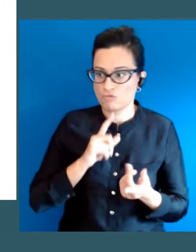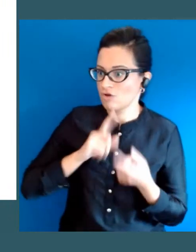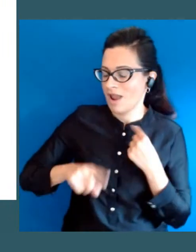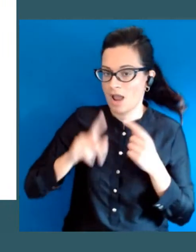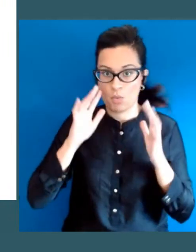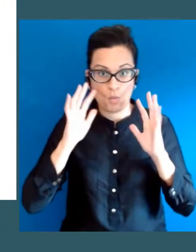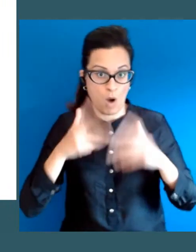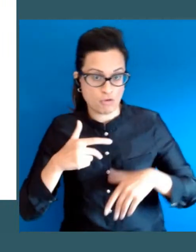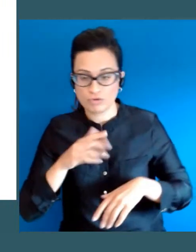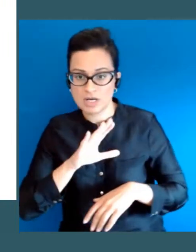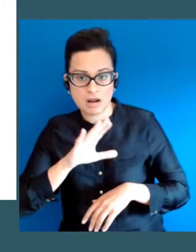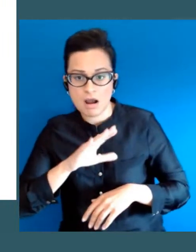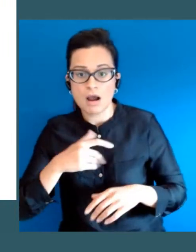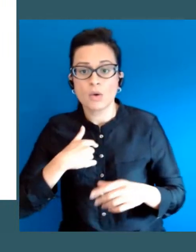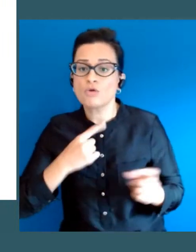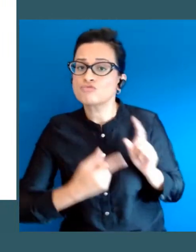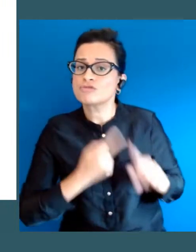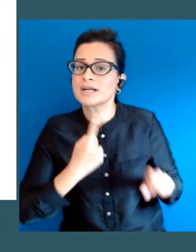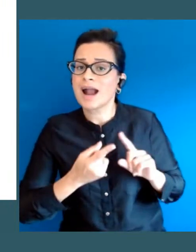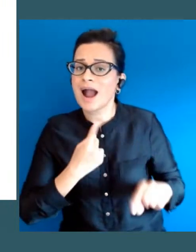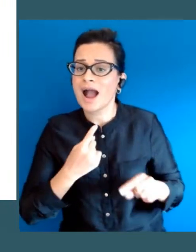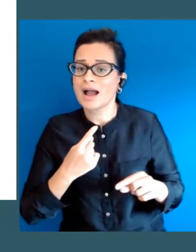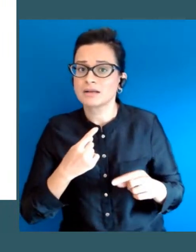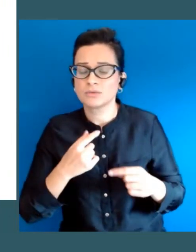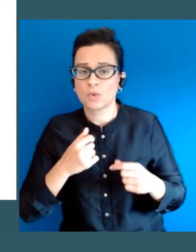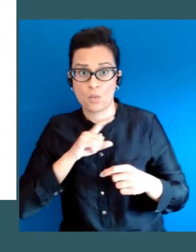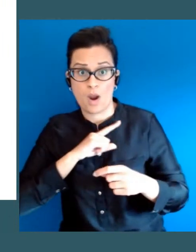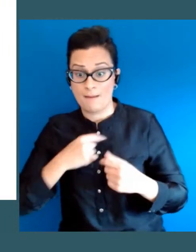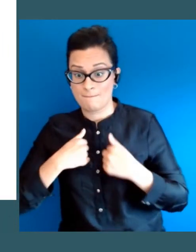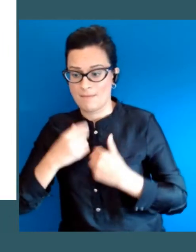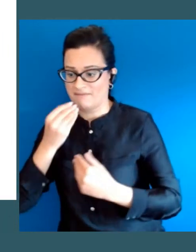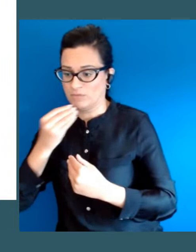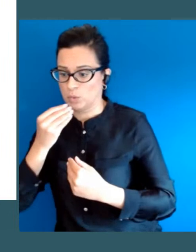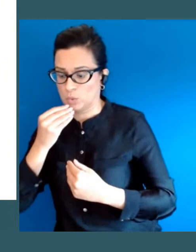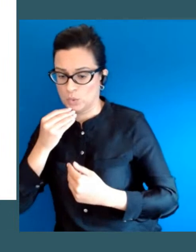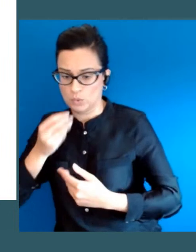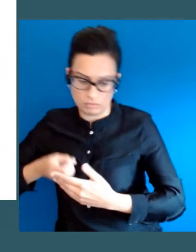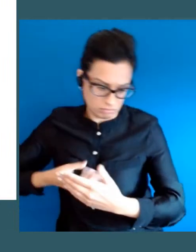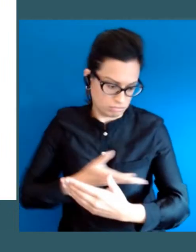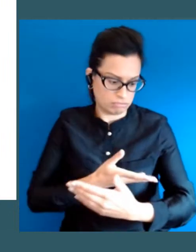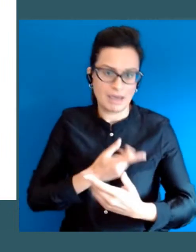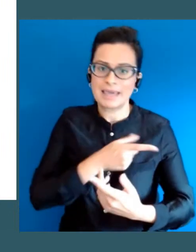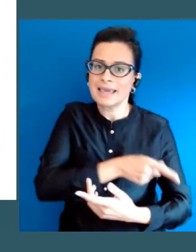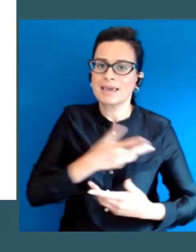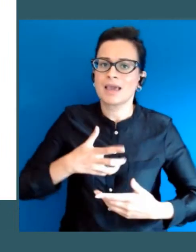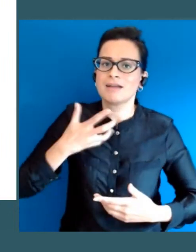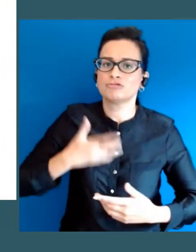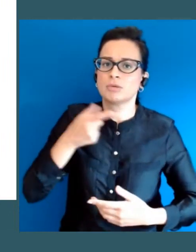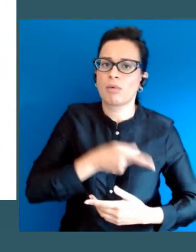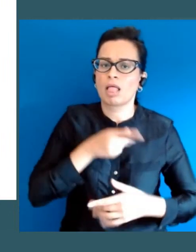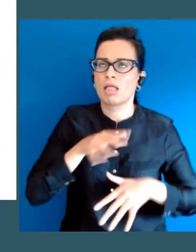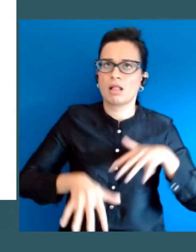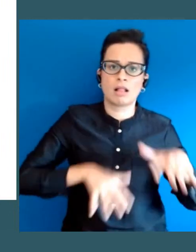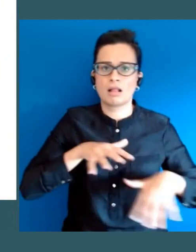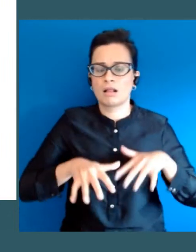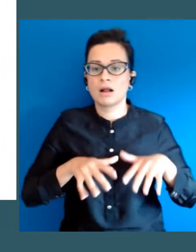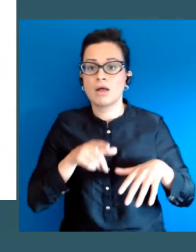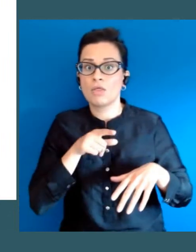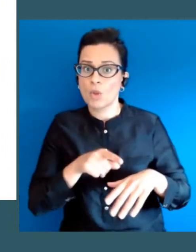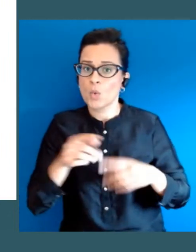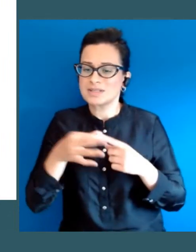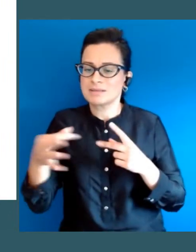was reacting in her diet because he was very irritable and unsettled, and those symptoms started